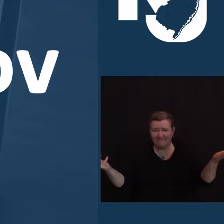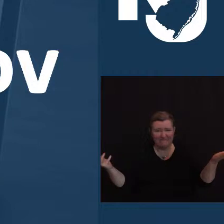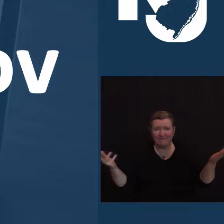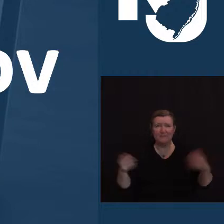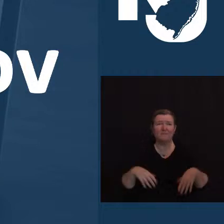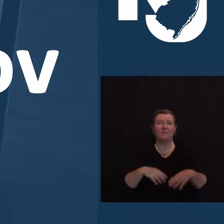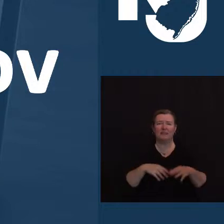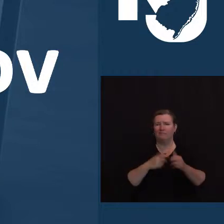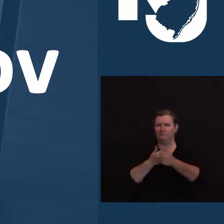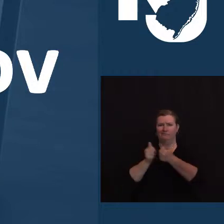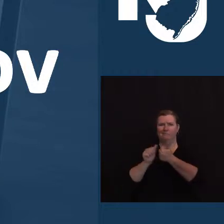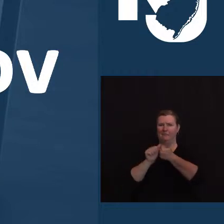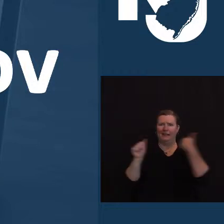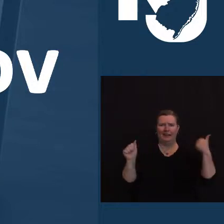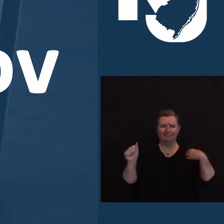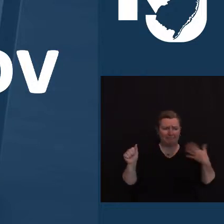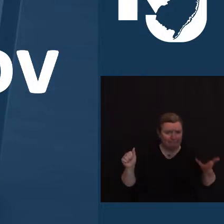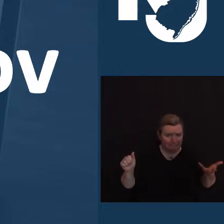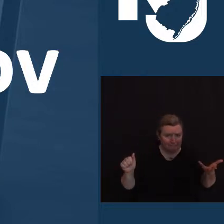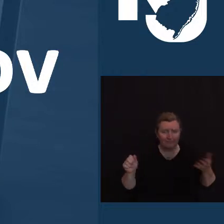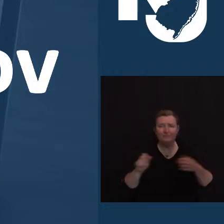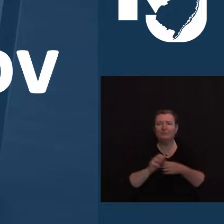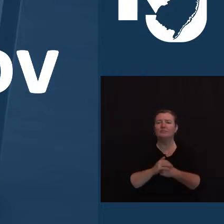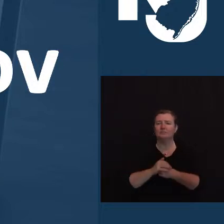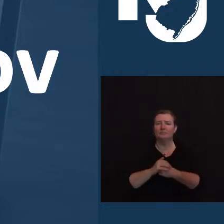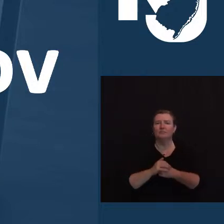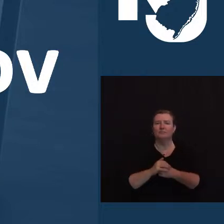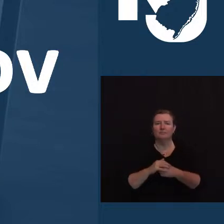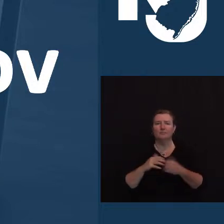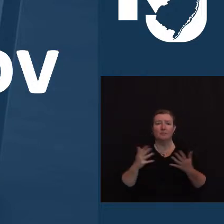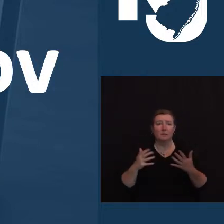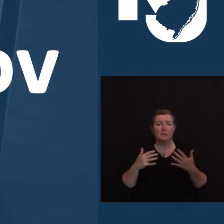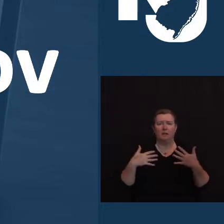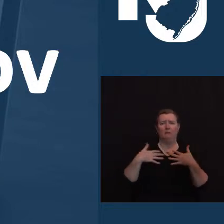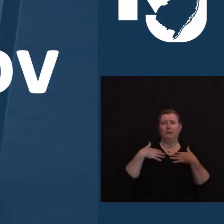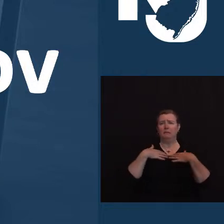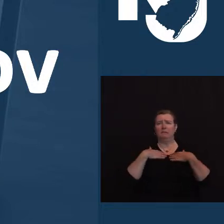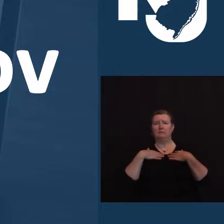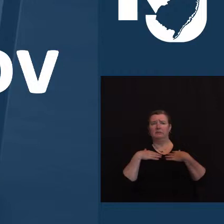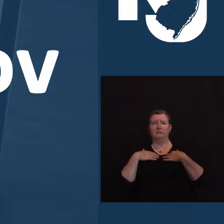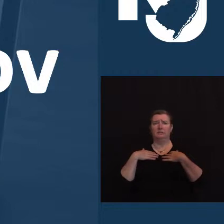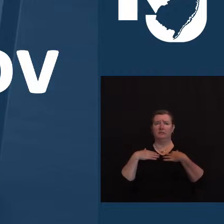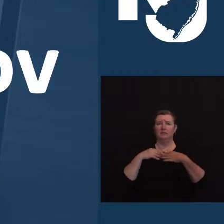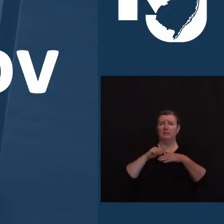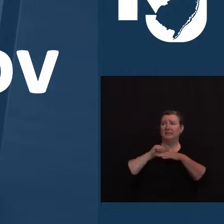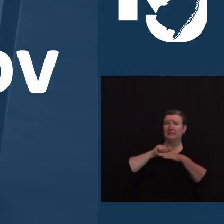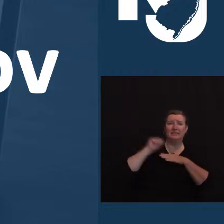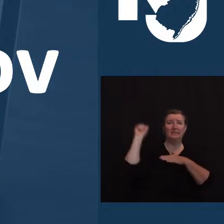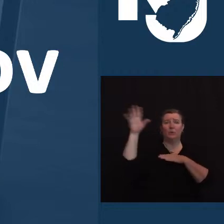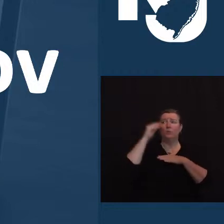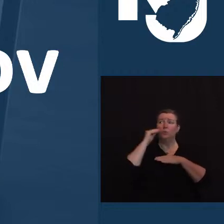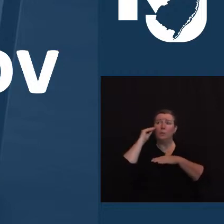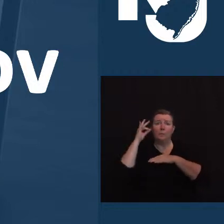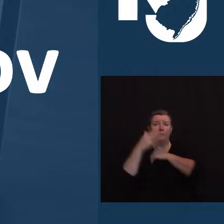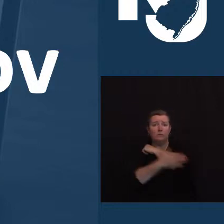pause. They may think their immigration status will be outed. They may think it still costs money. It's free, by the